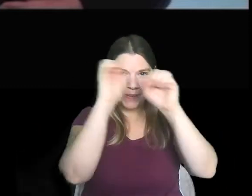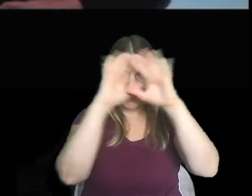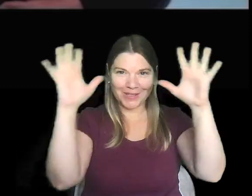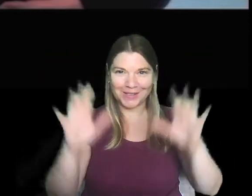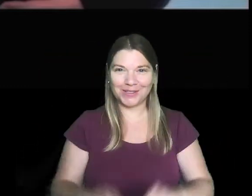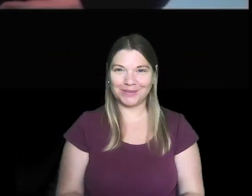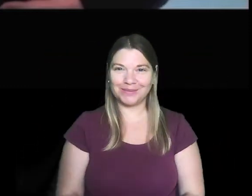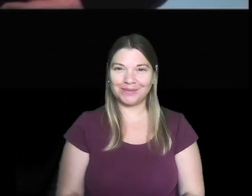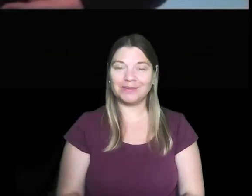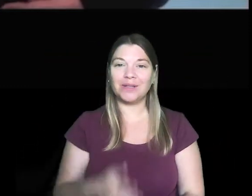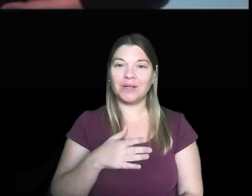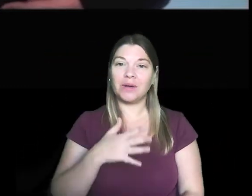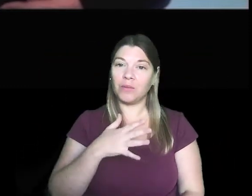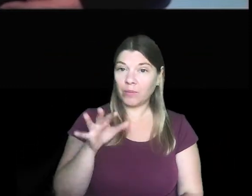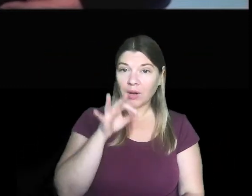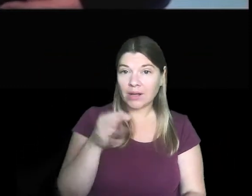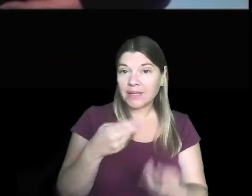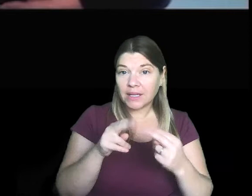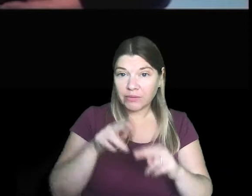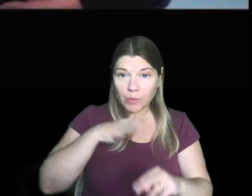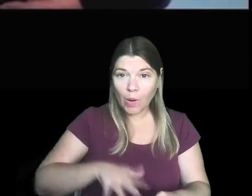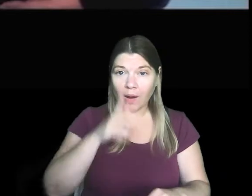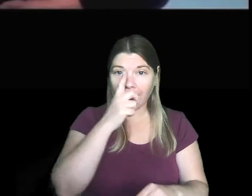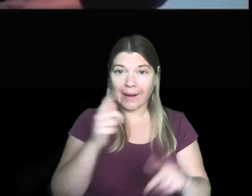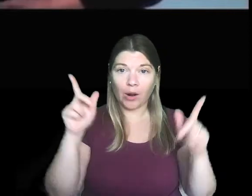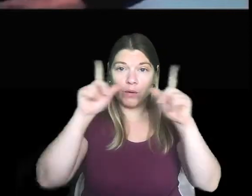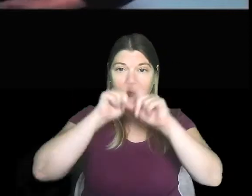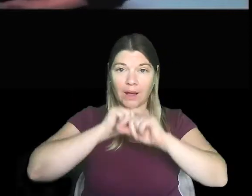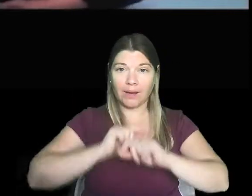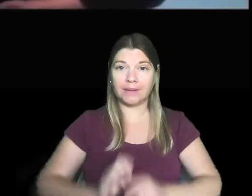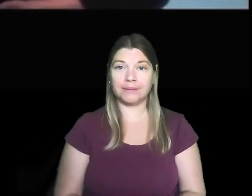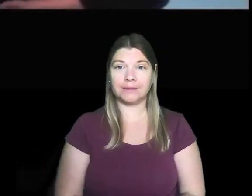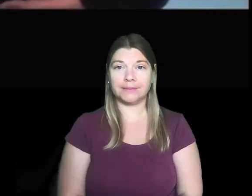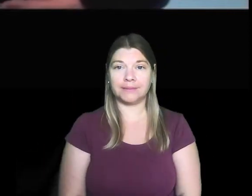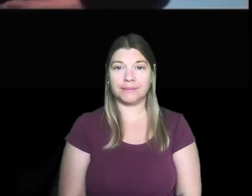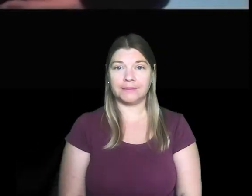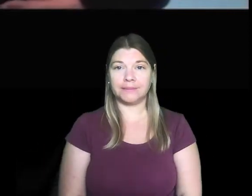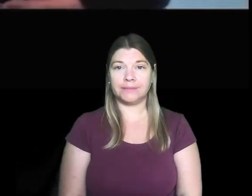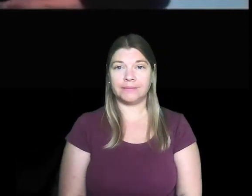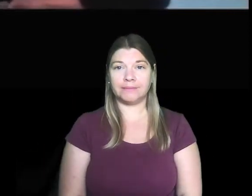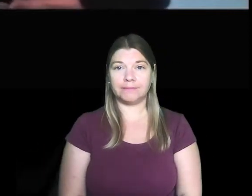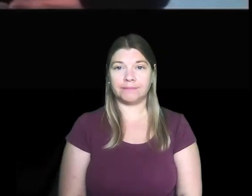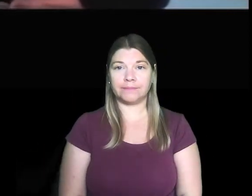We invite you to close your eyes. Linzy and Alice close their eyes.